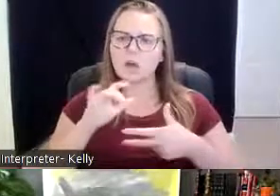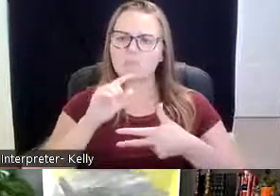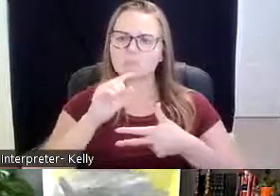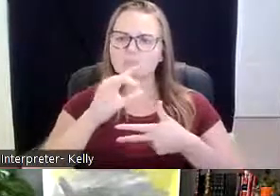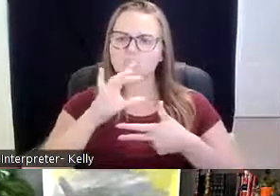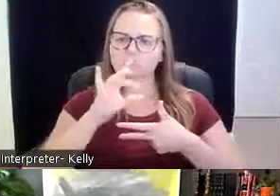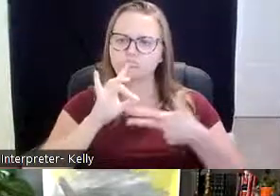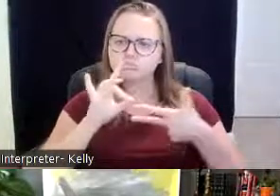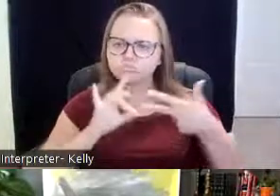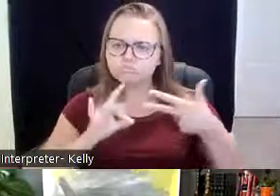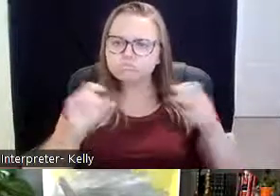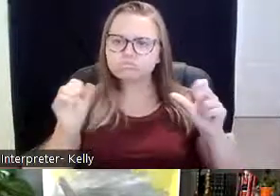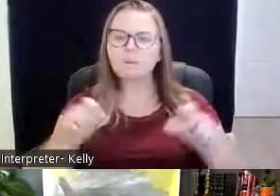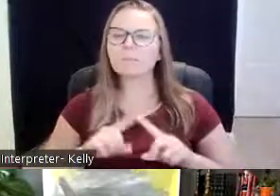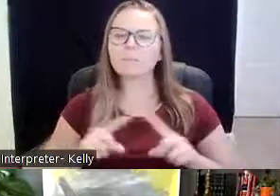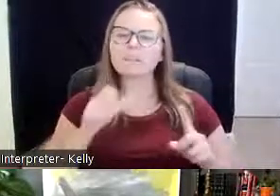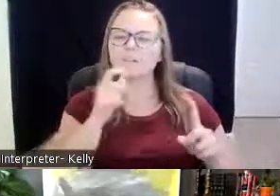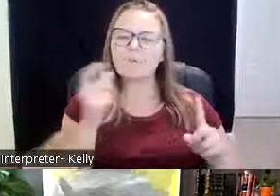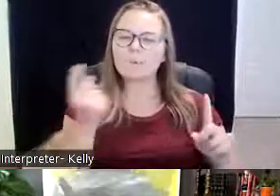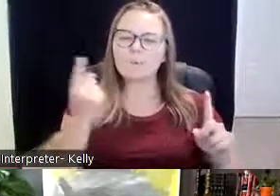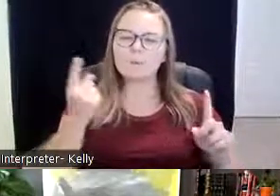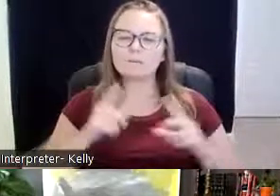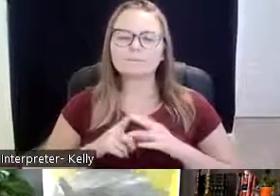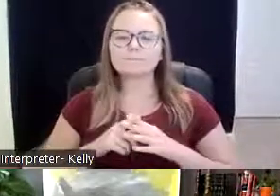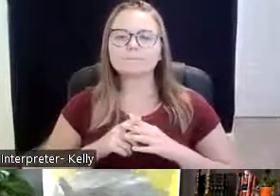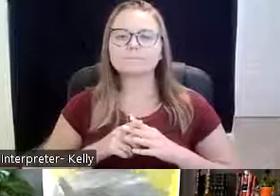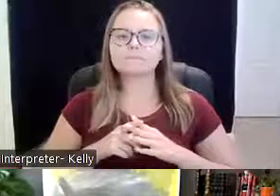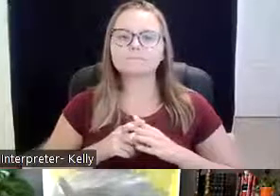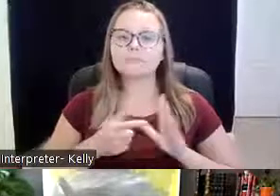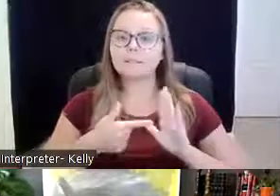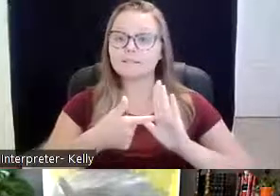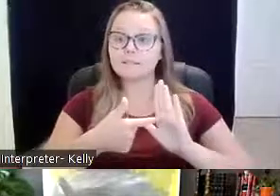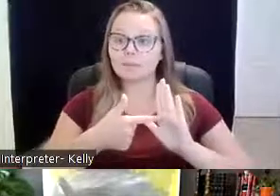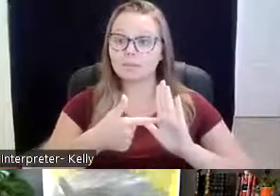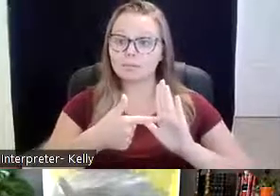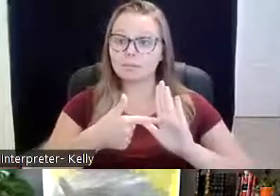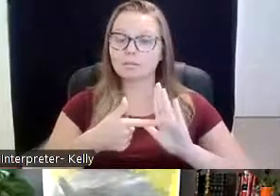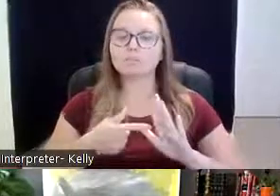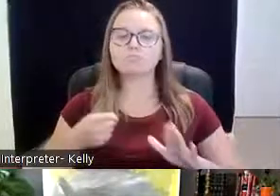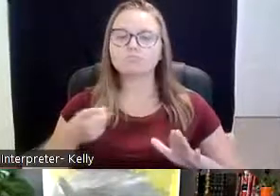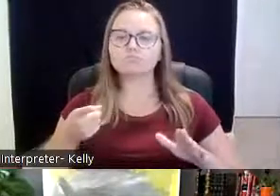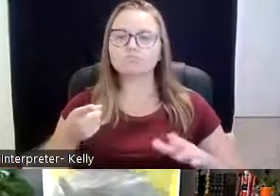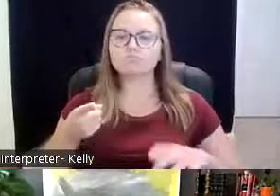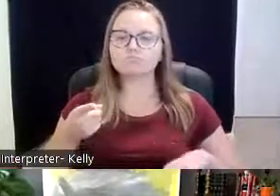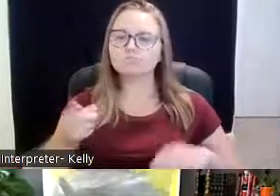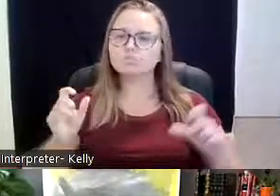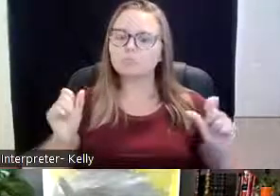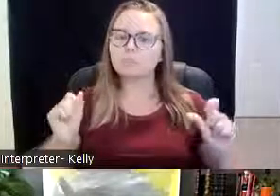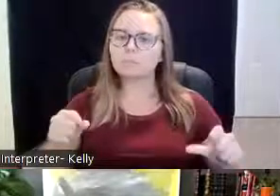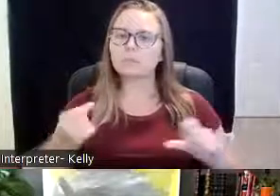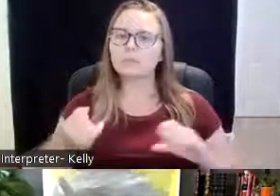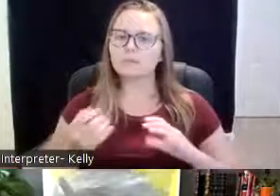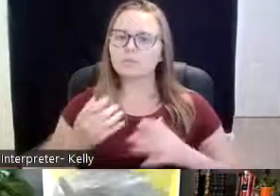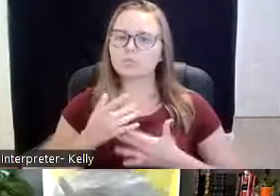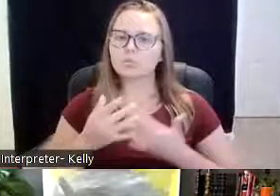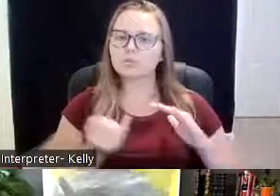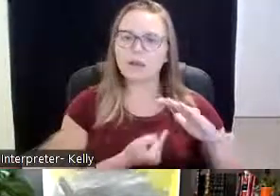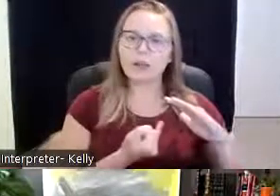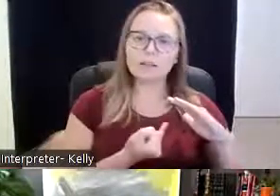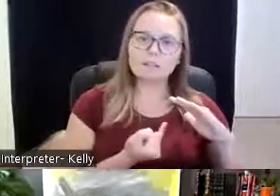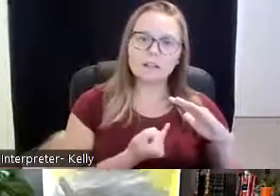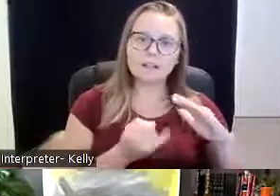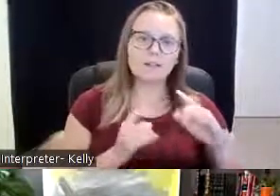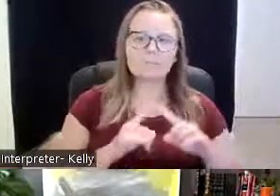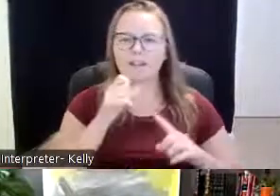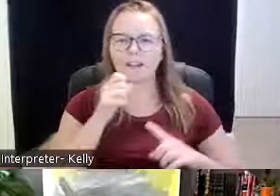but not necessarily. So for instance, you could be socially isolated, but not feel lonely.